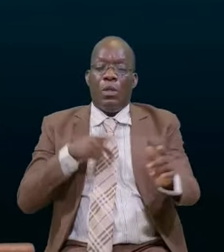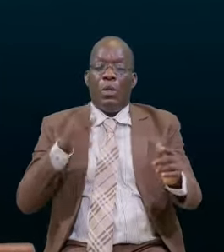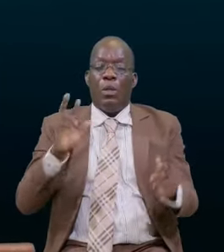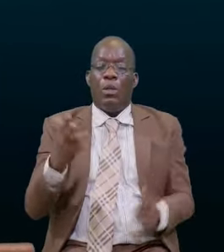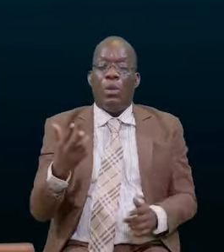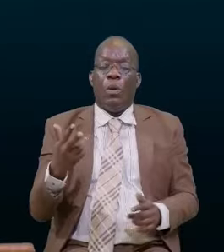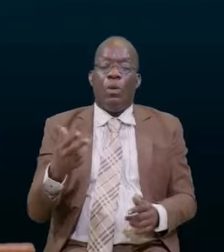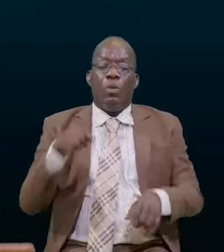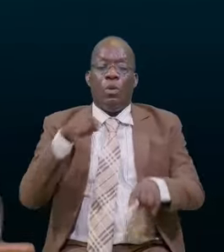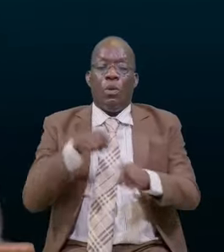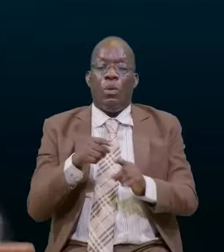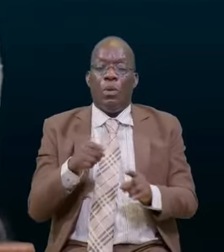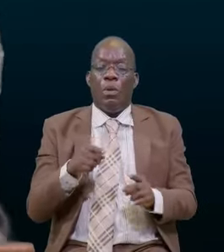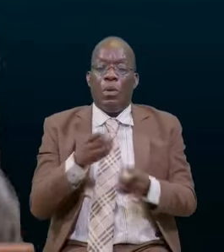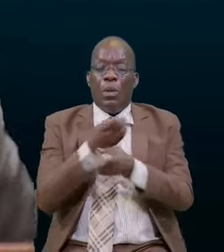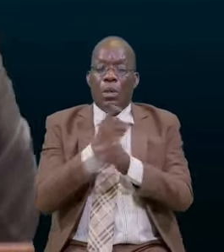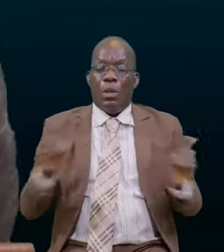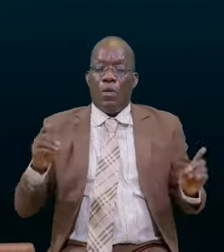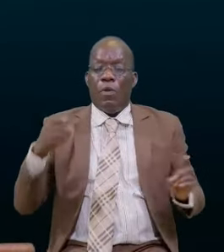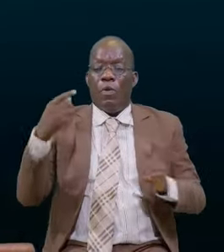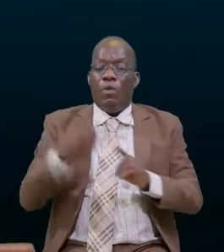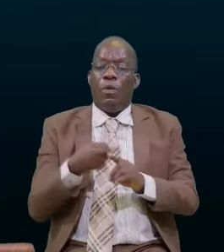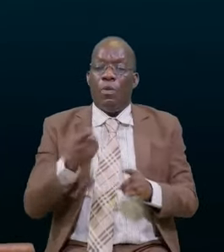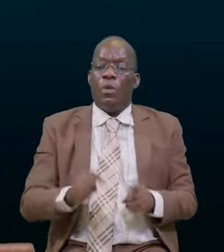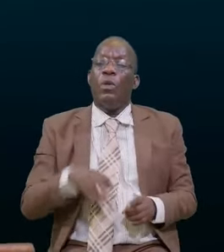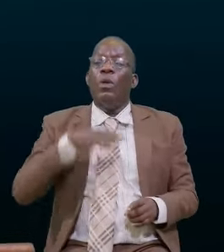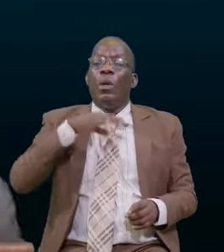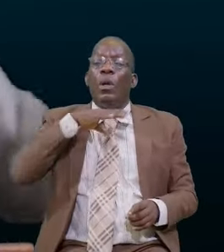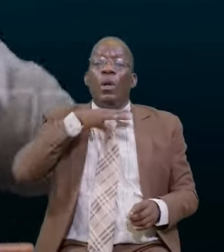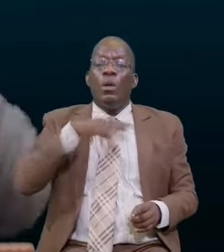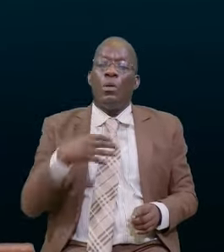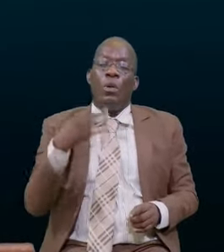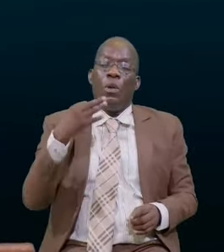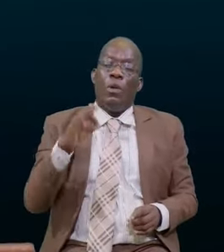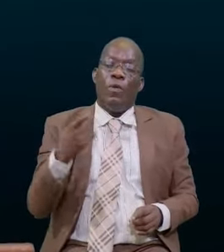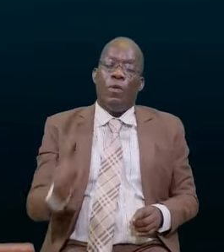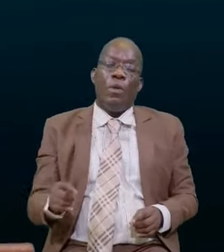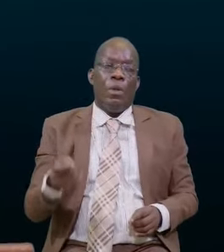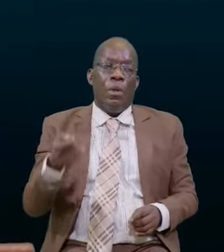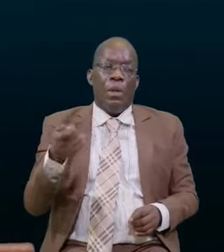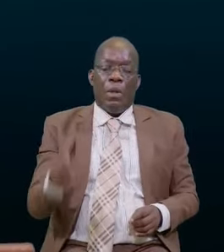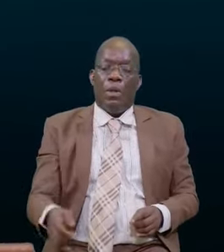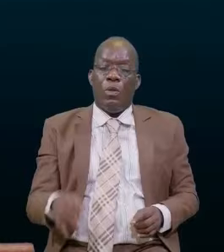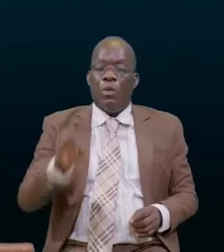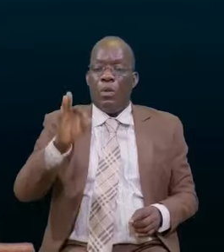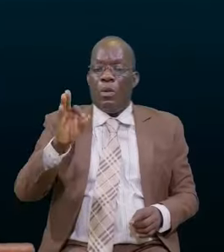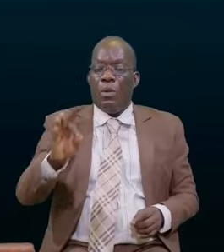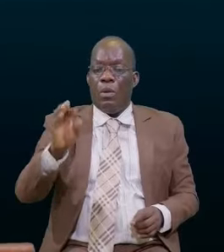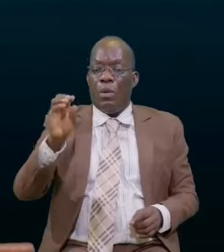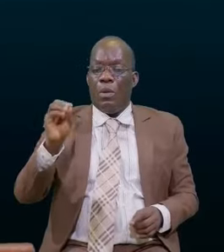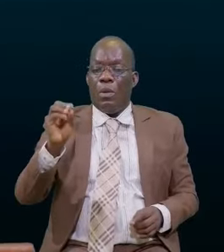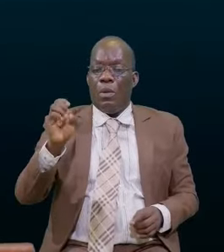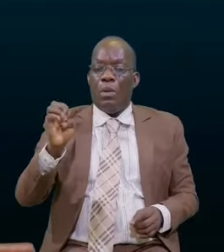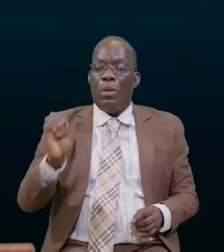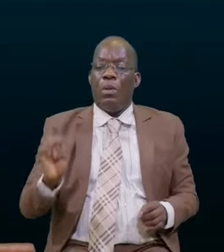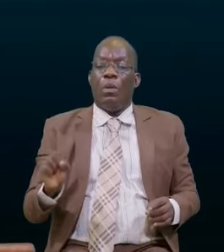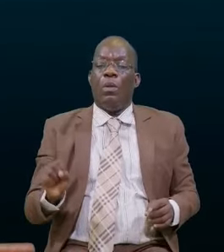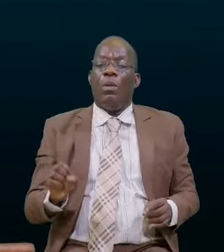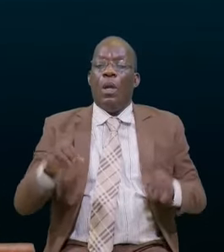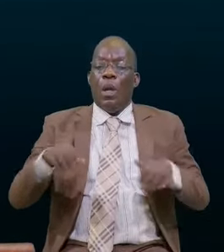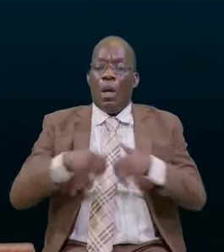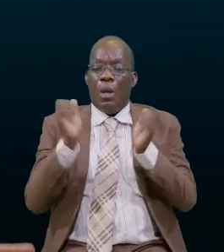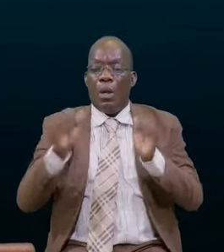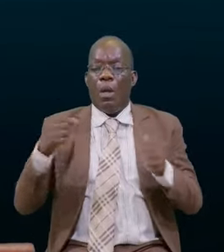pollutions of the little foxes how can we deliver how can we be free from the pollutions of the little